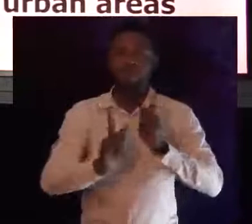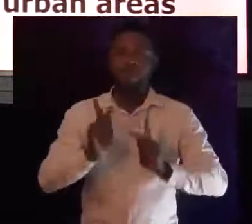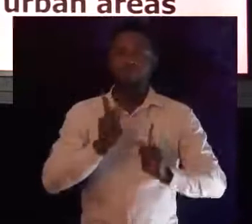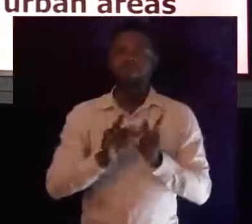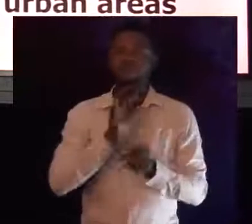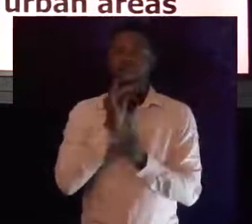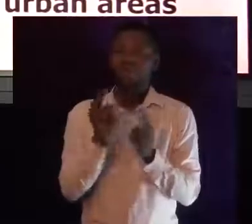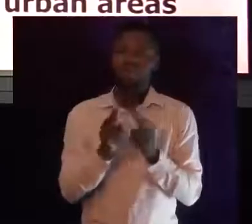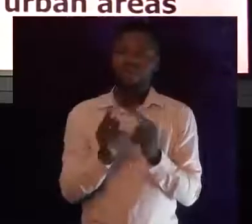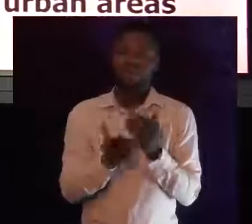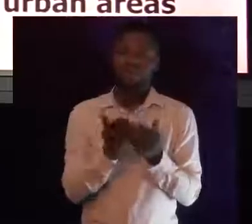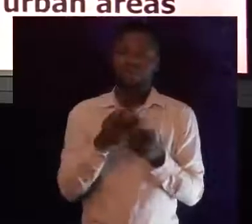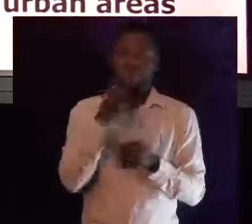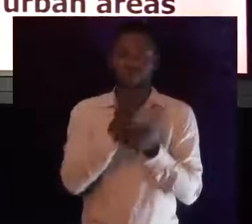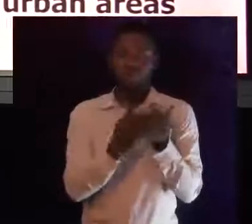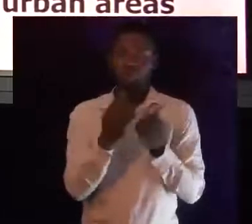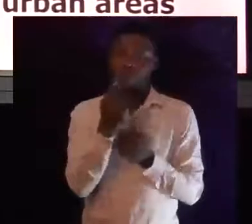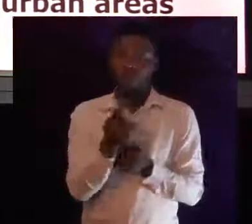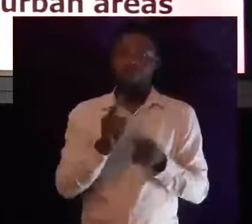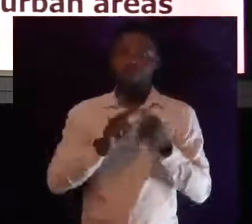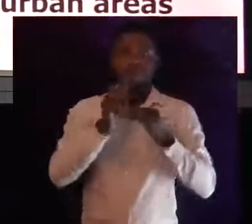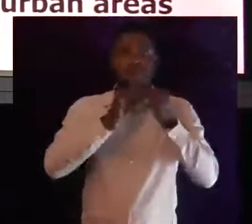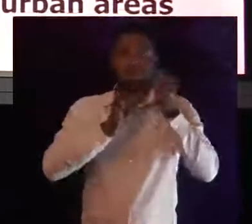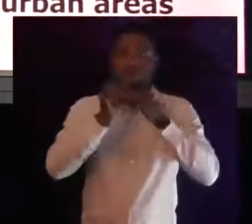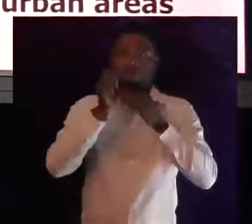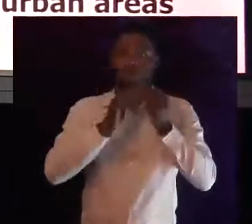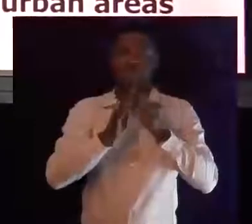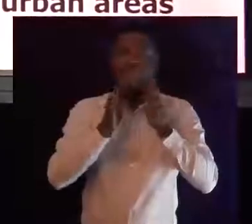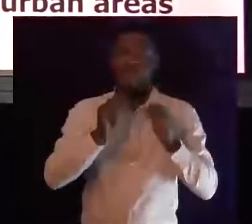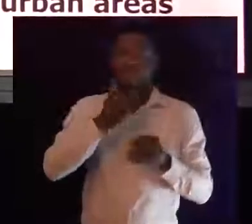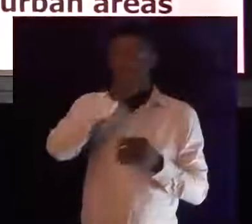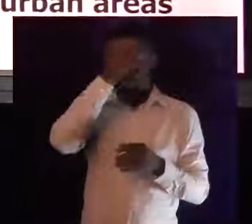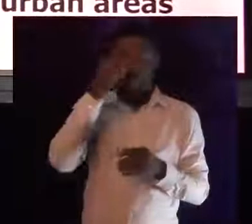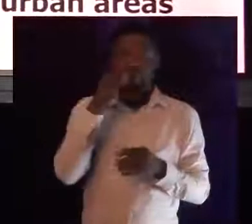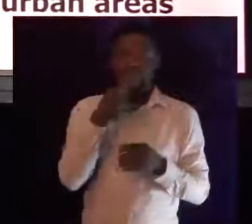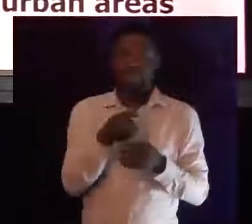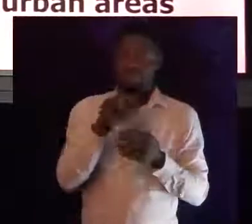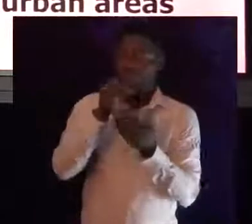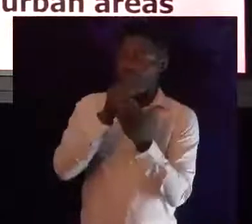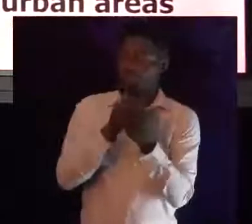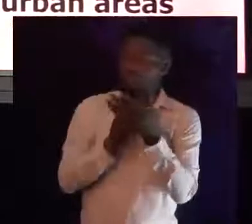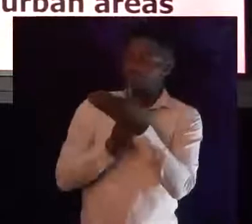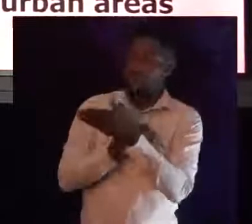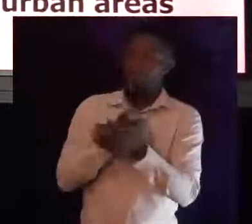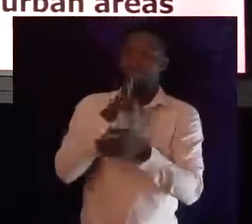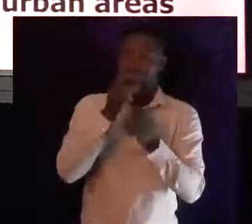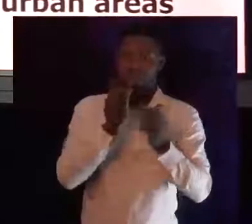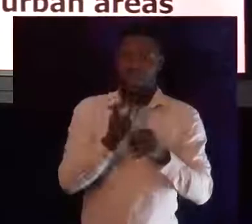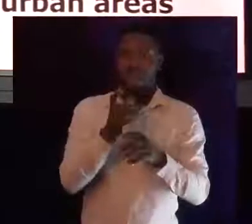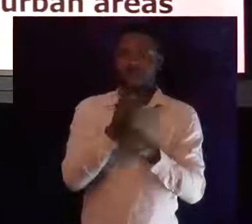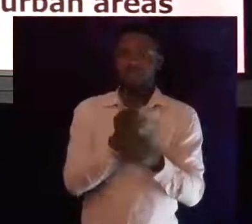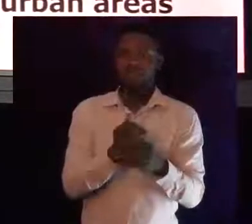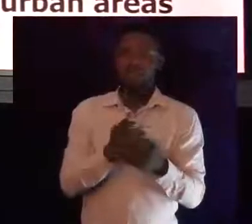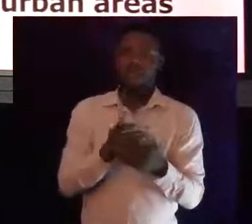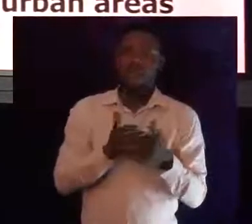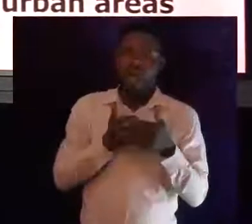people. So it's very easy for somebody to build house because of the following availability. You can